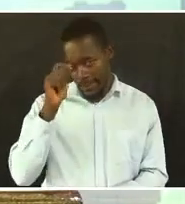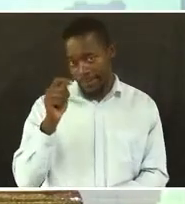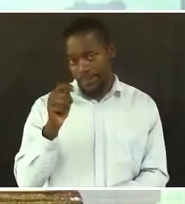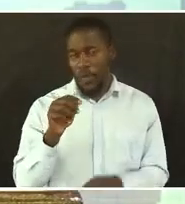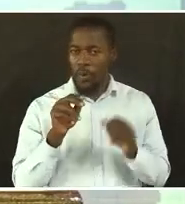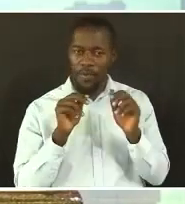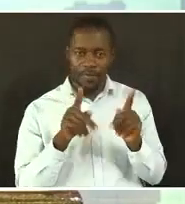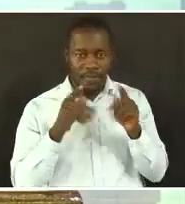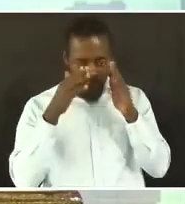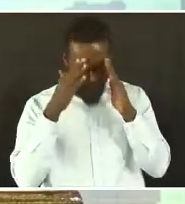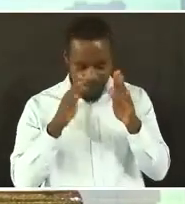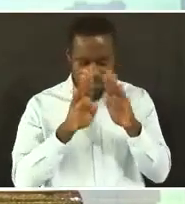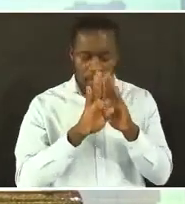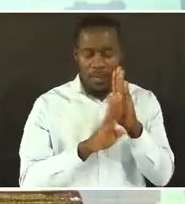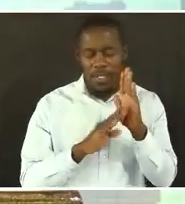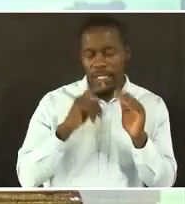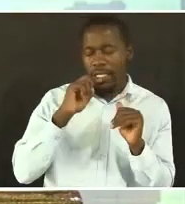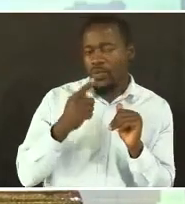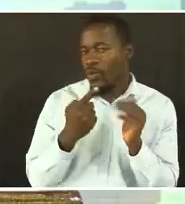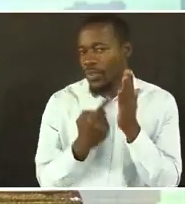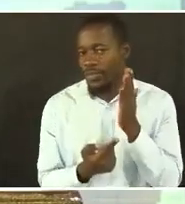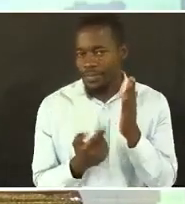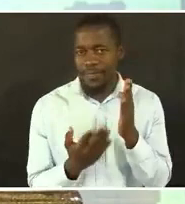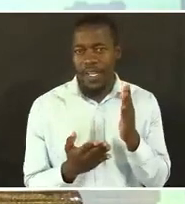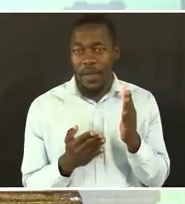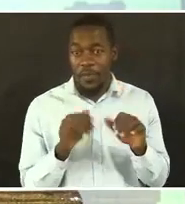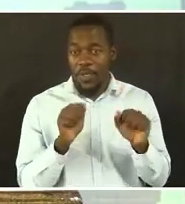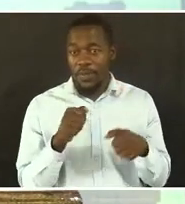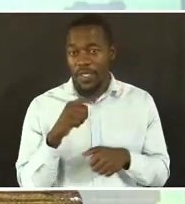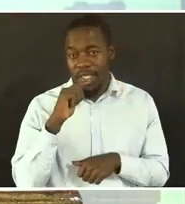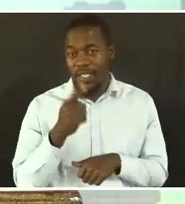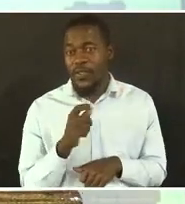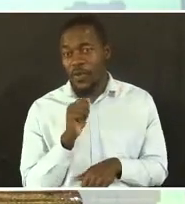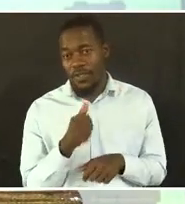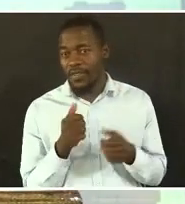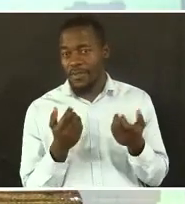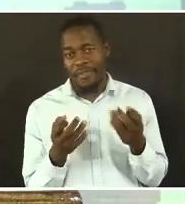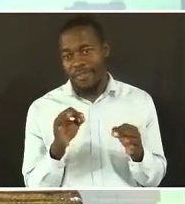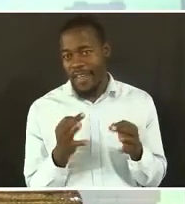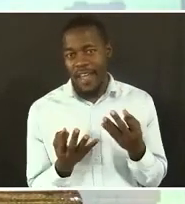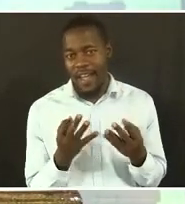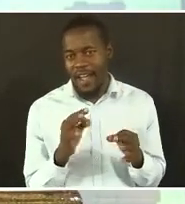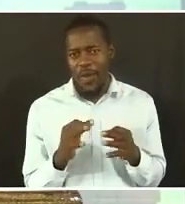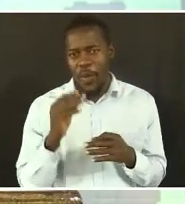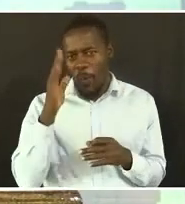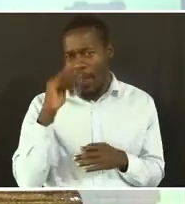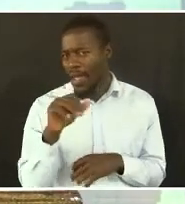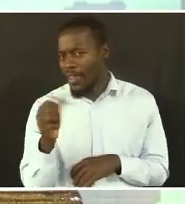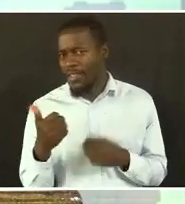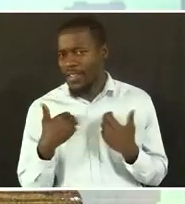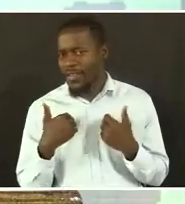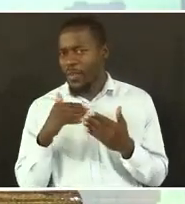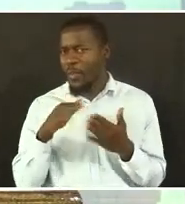says. And I know you can say, this is unfair. Why are others given more than me?